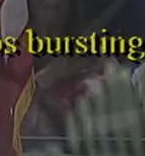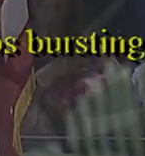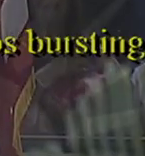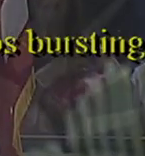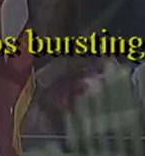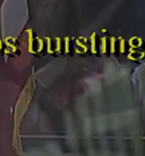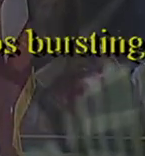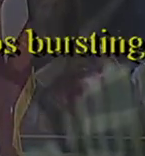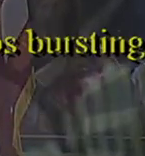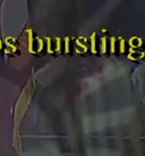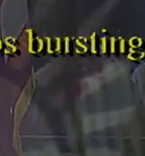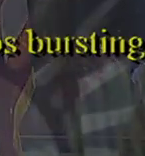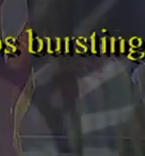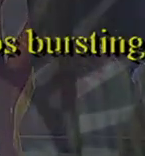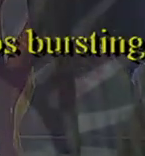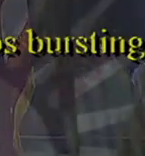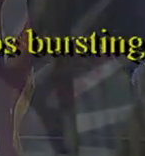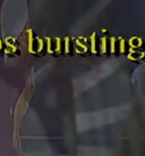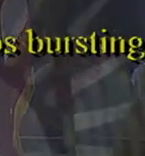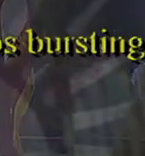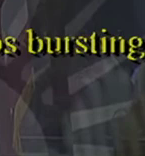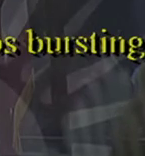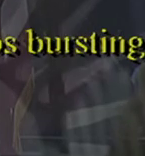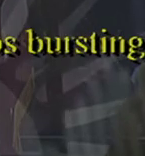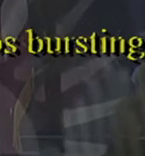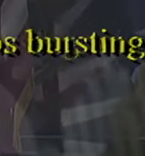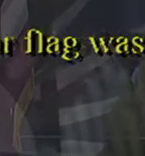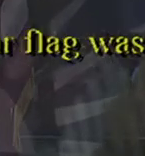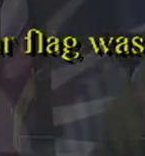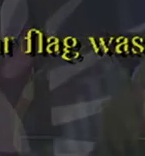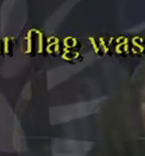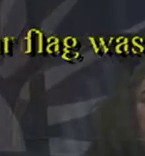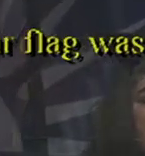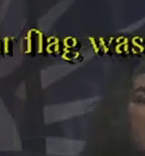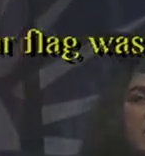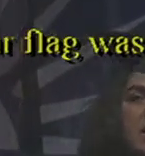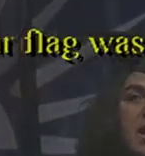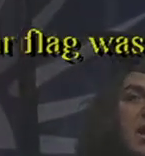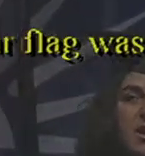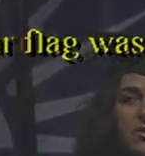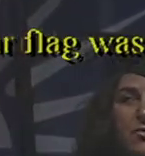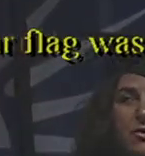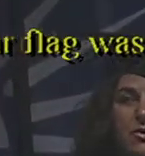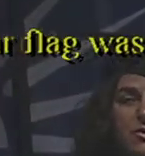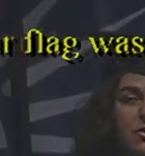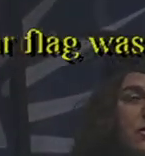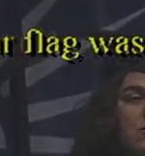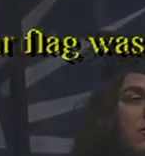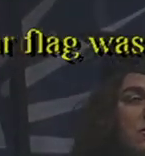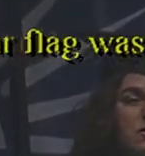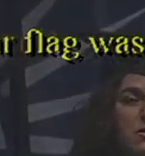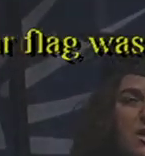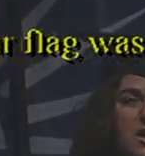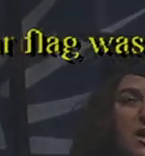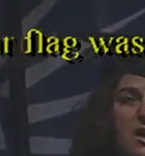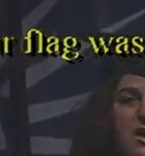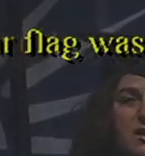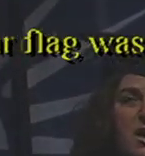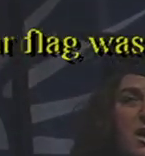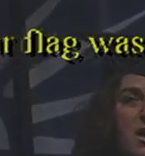ringing, the bombs bursting in air, gave proof through